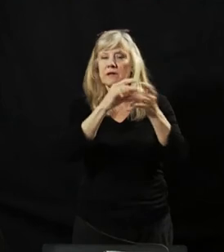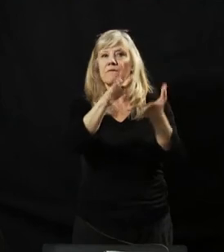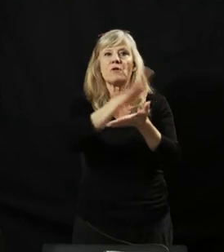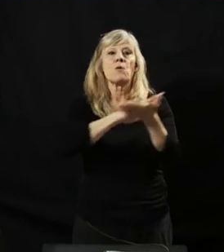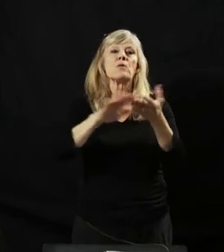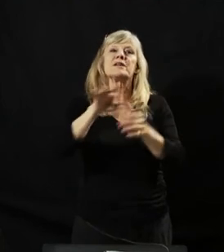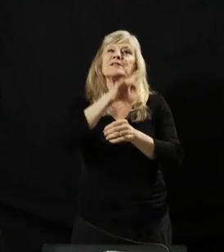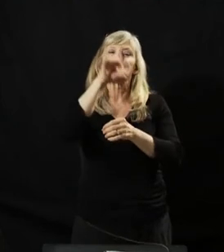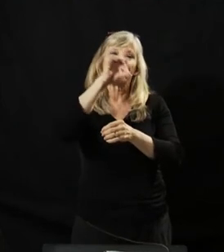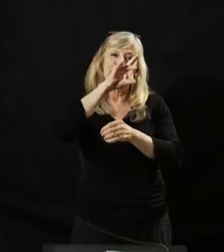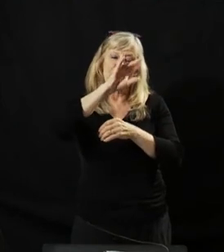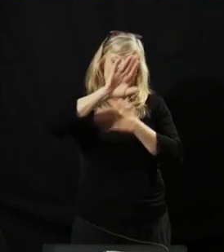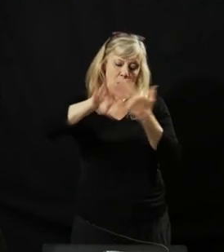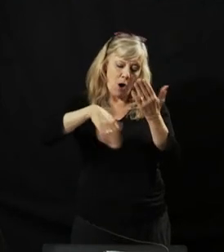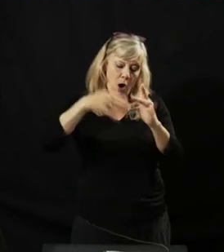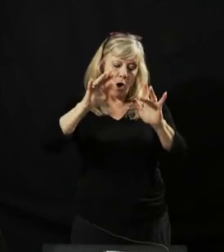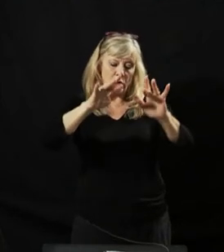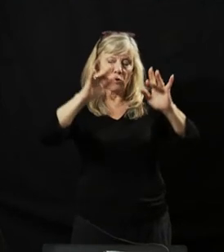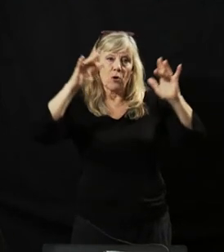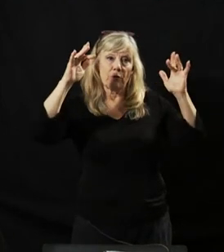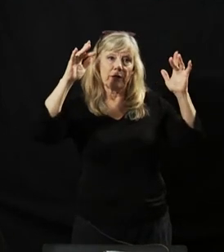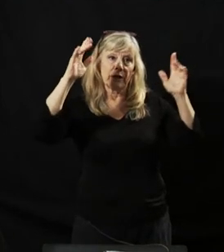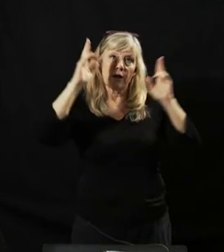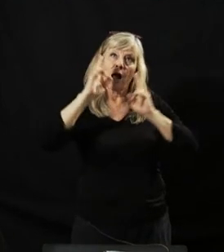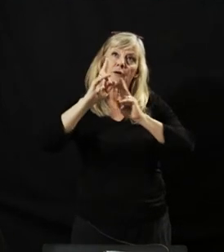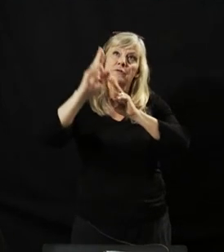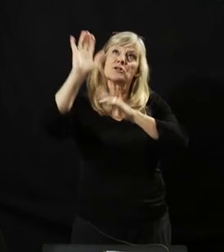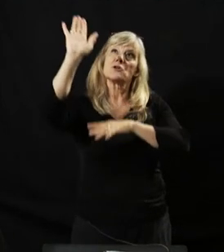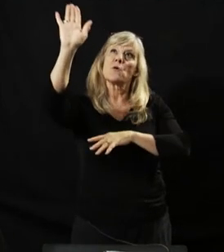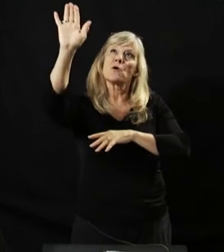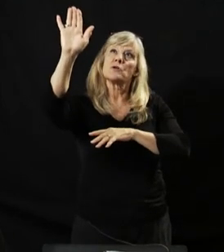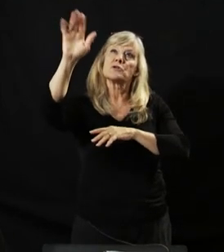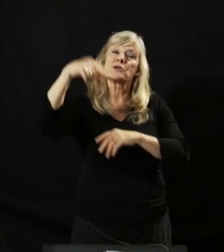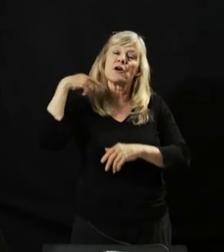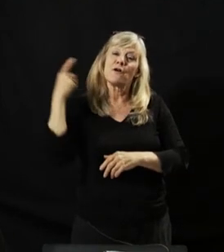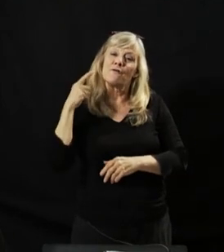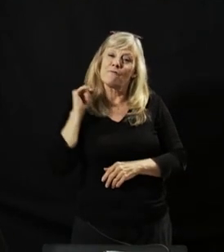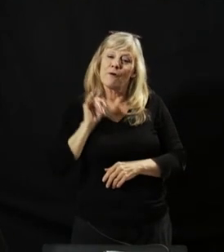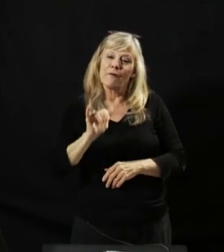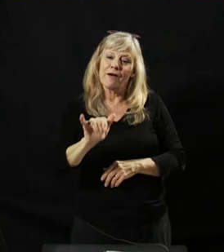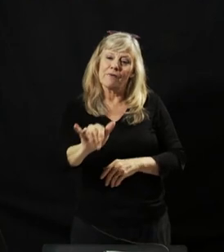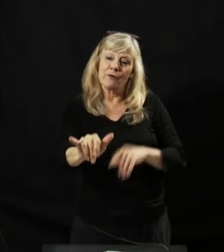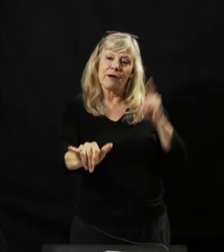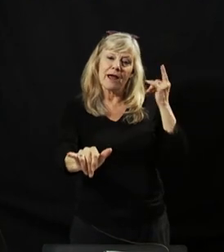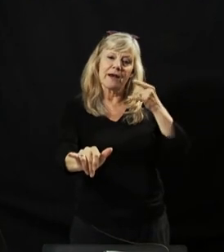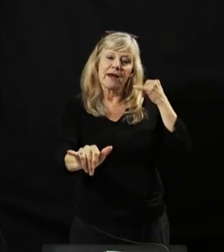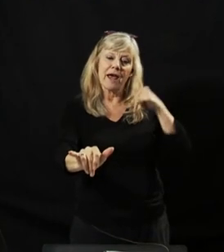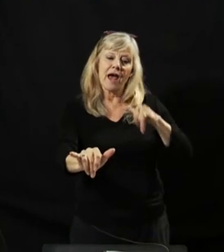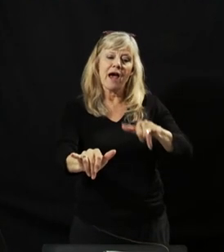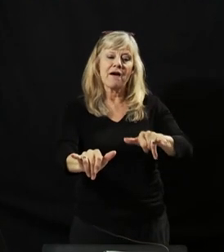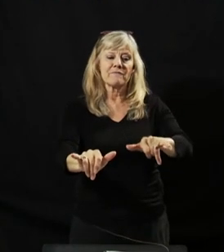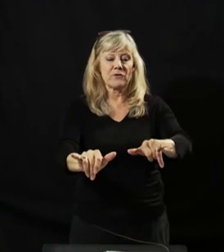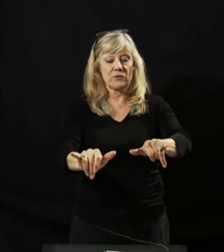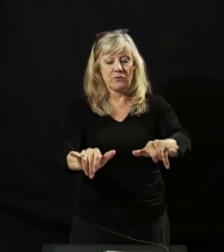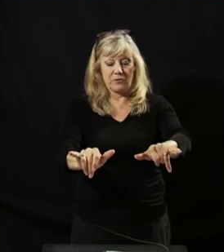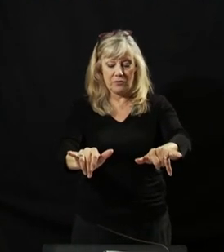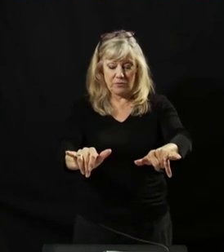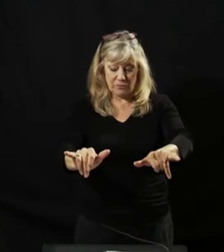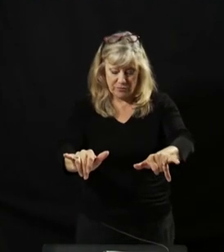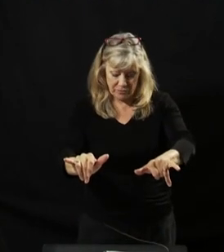Holy Spirit, all glory and honor is yours, forever and